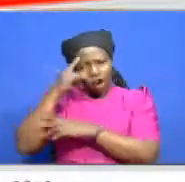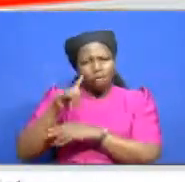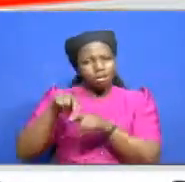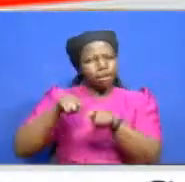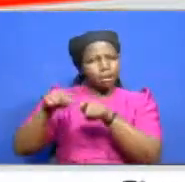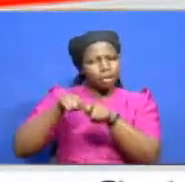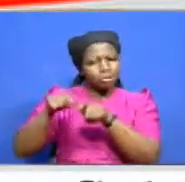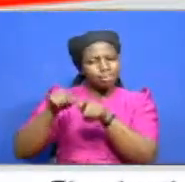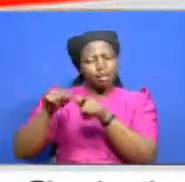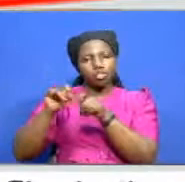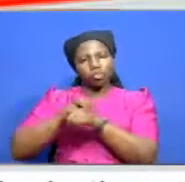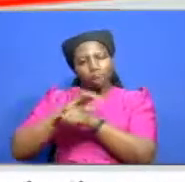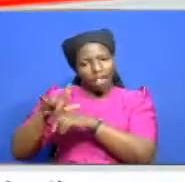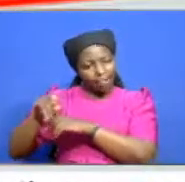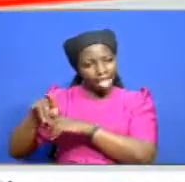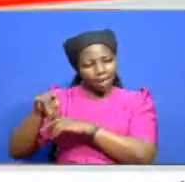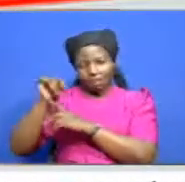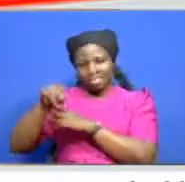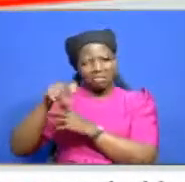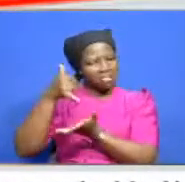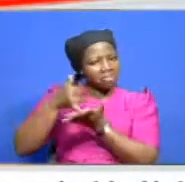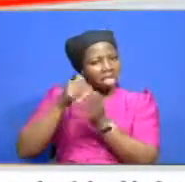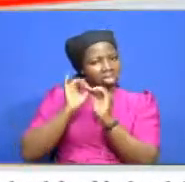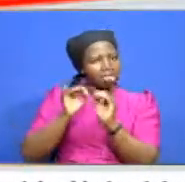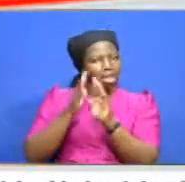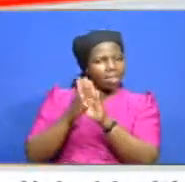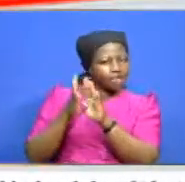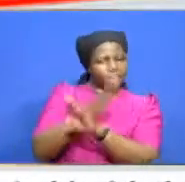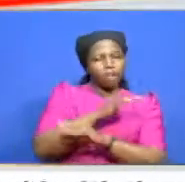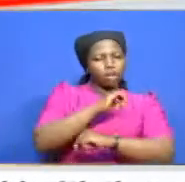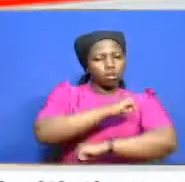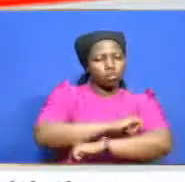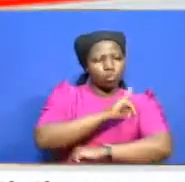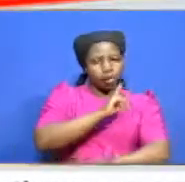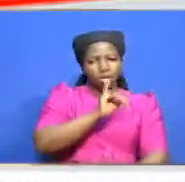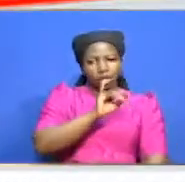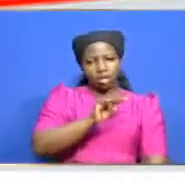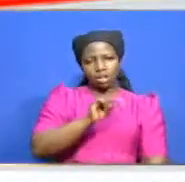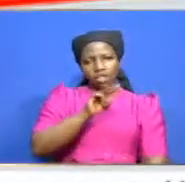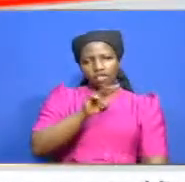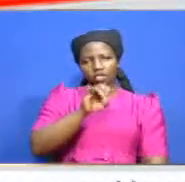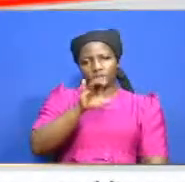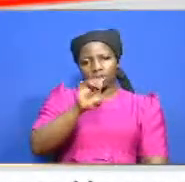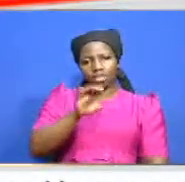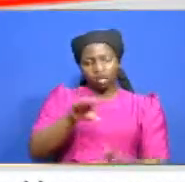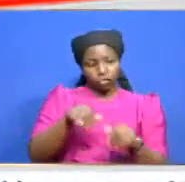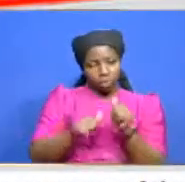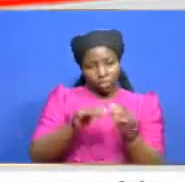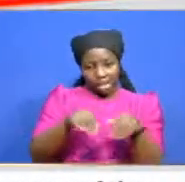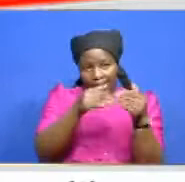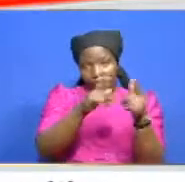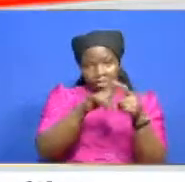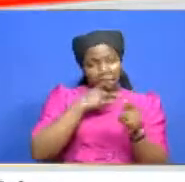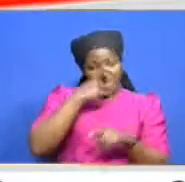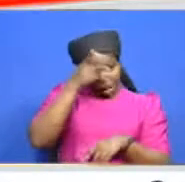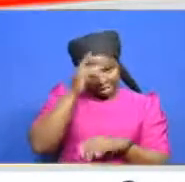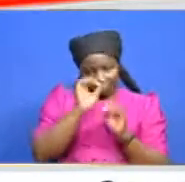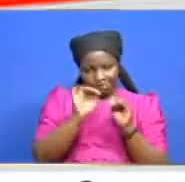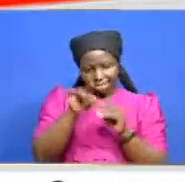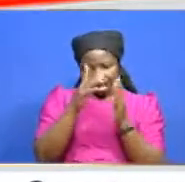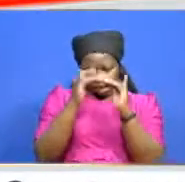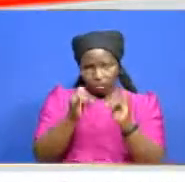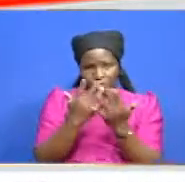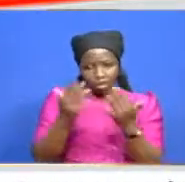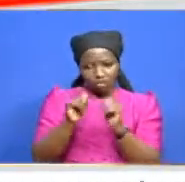the previous school invoices that were issued to parents. It is a new thing that has come because of COVID-19.